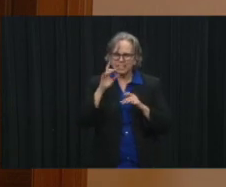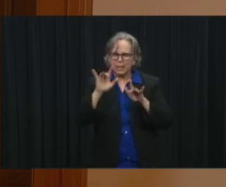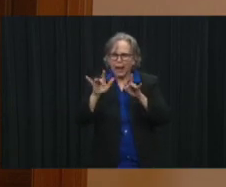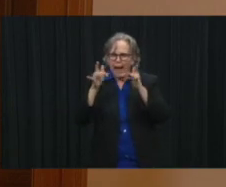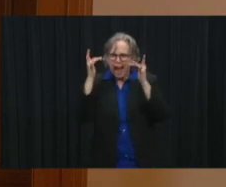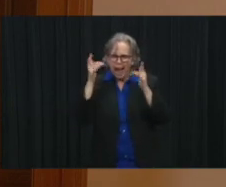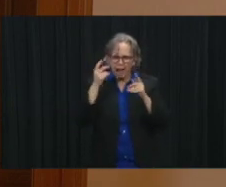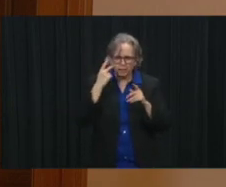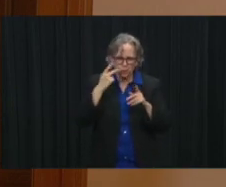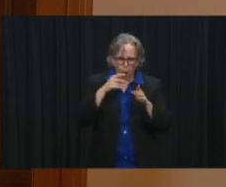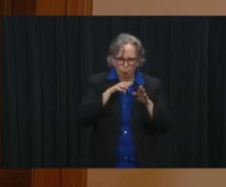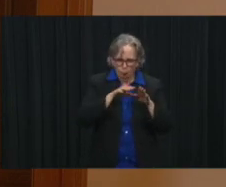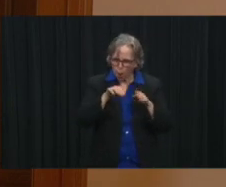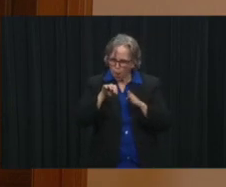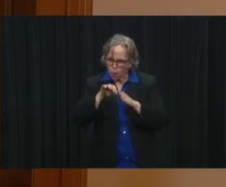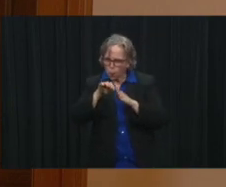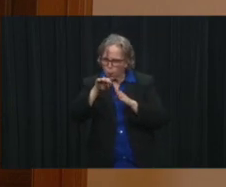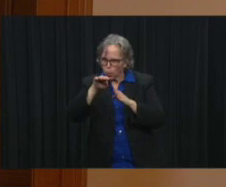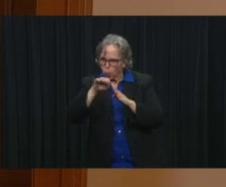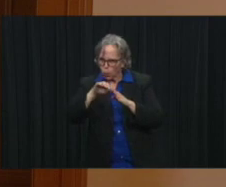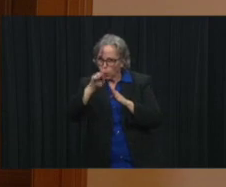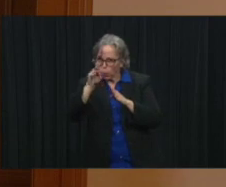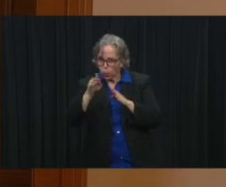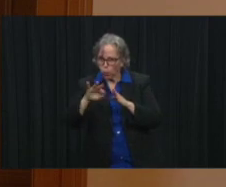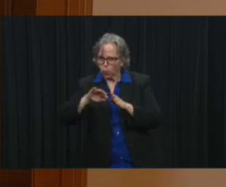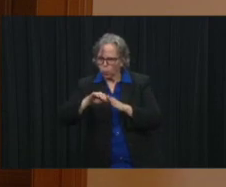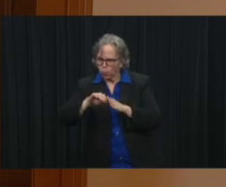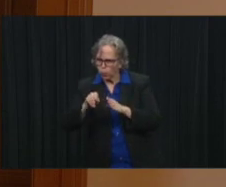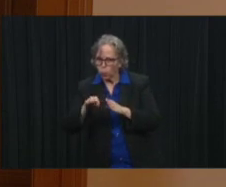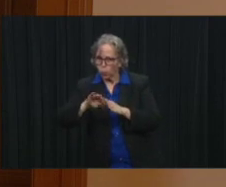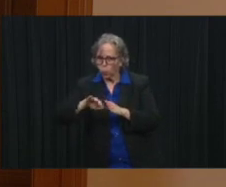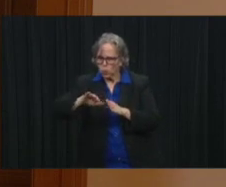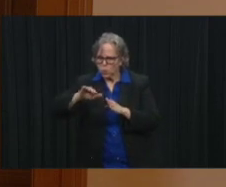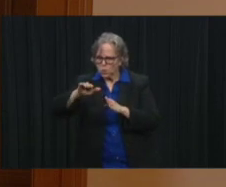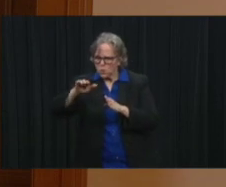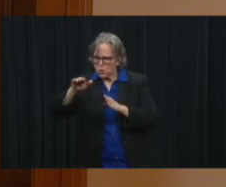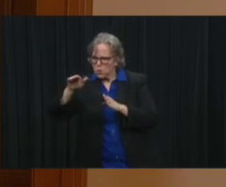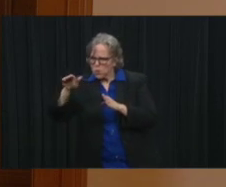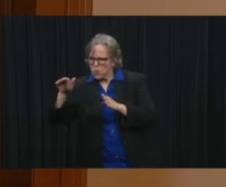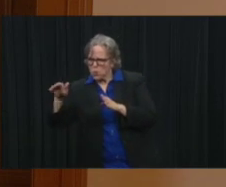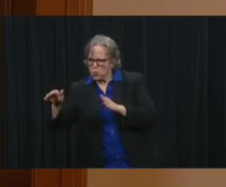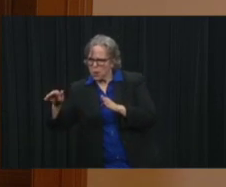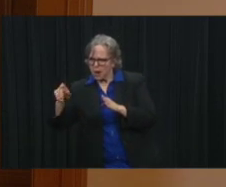moved the model. And we're really trying to slow this and steady it.